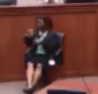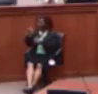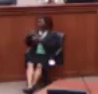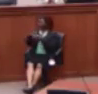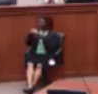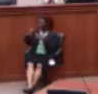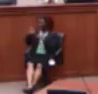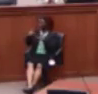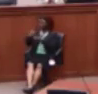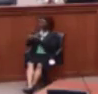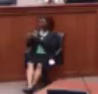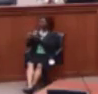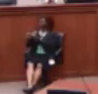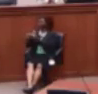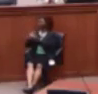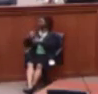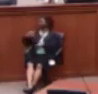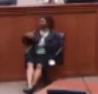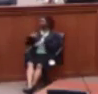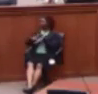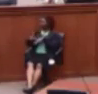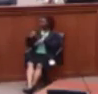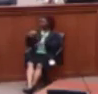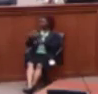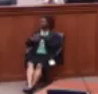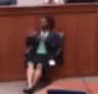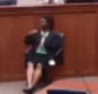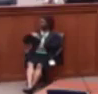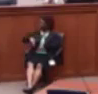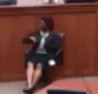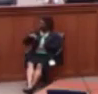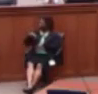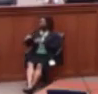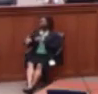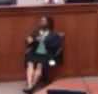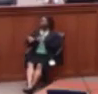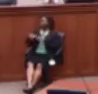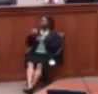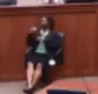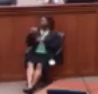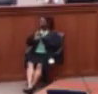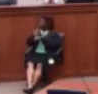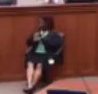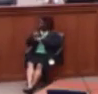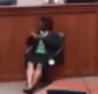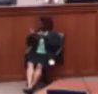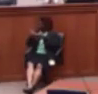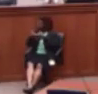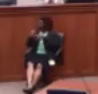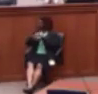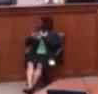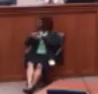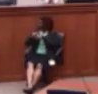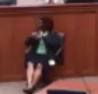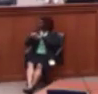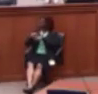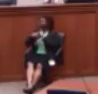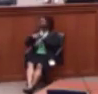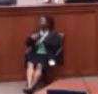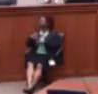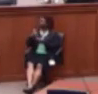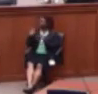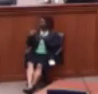college credits. It's just a win-win all around. And really this was the idea originally of David Alexander, Ms.